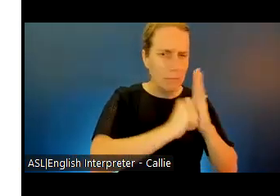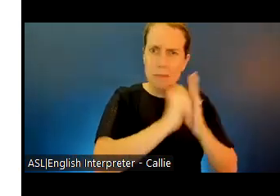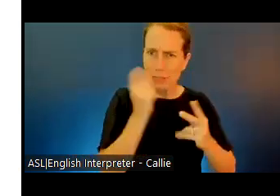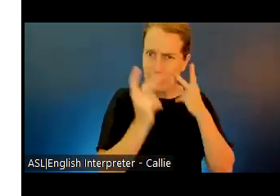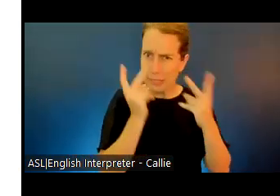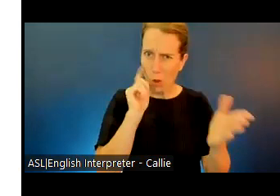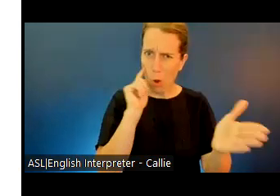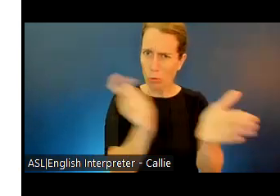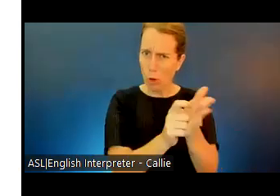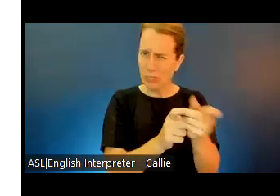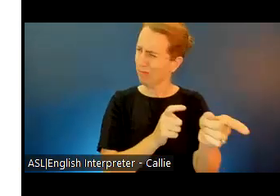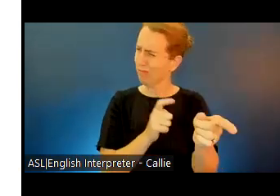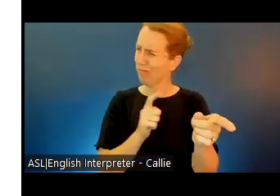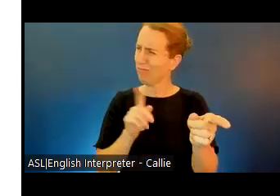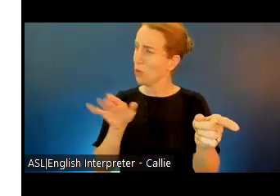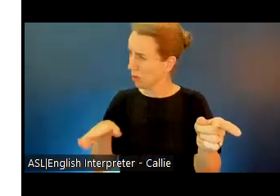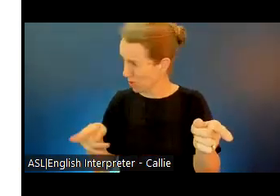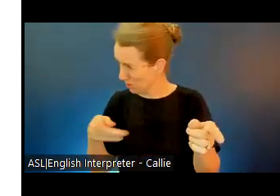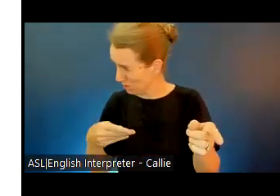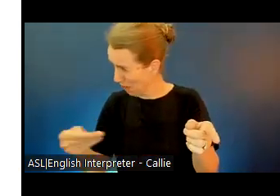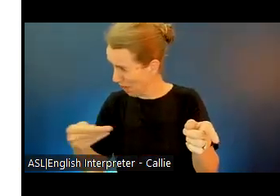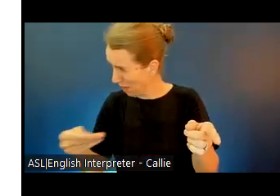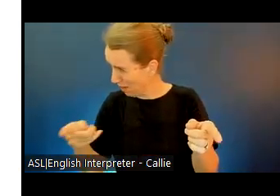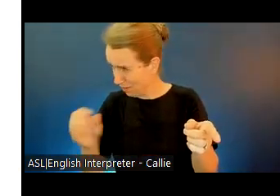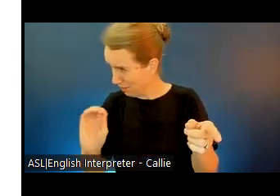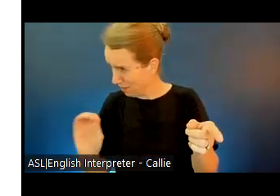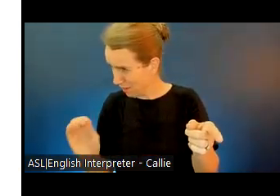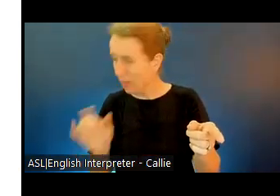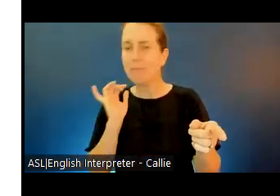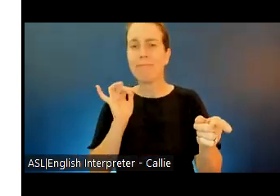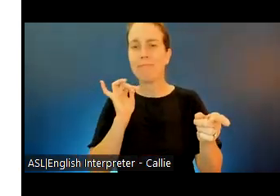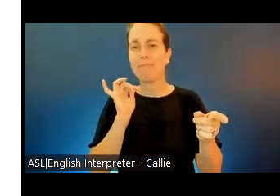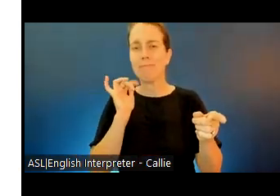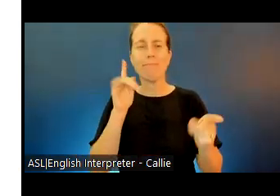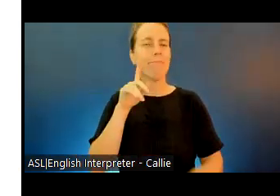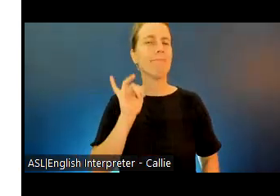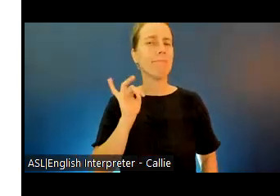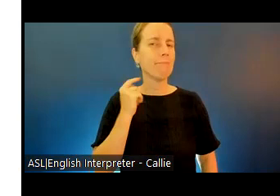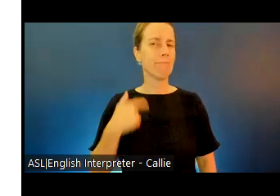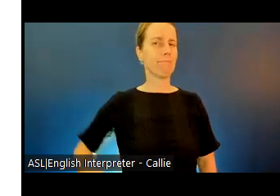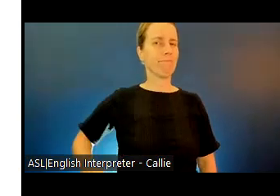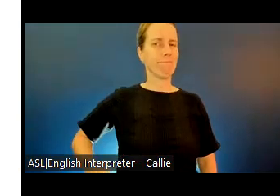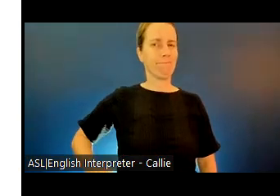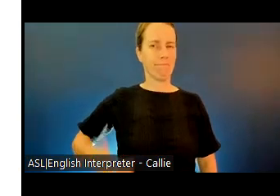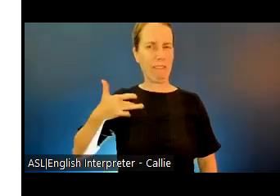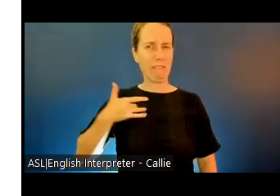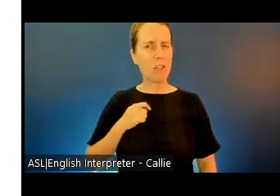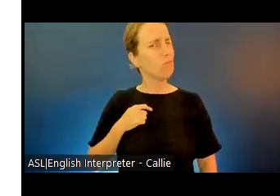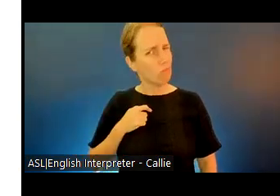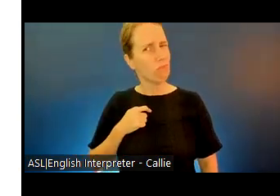for appropriately and there are financial resources available, that can raise the question of whether or not exploitation is occurring as